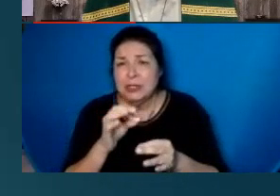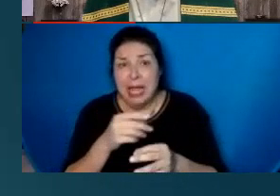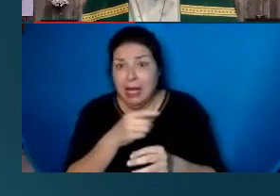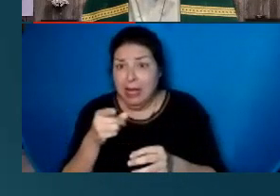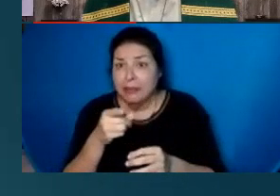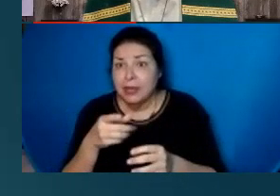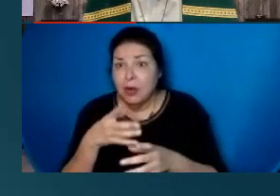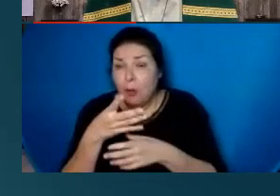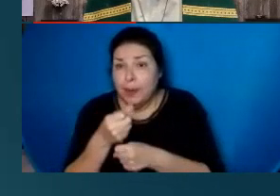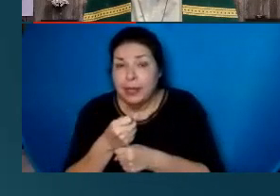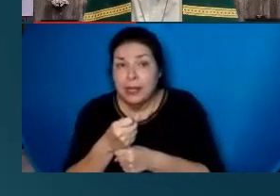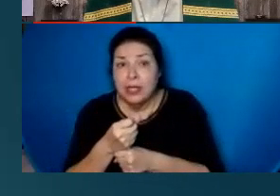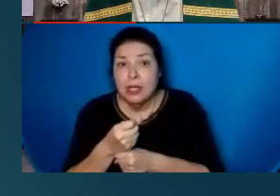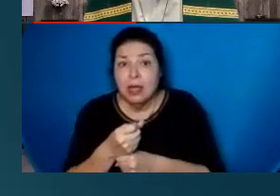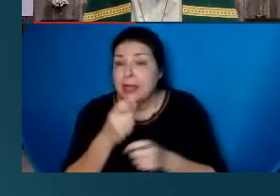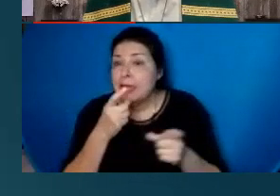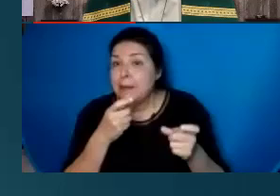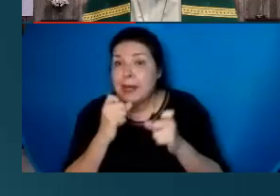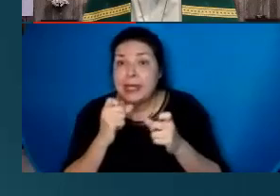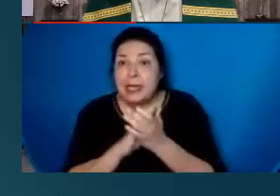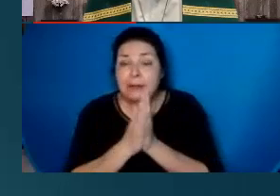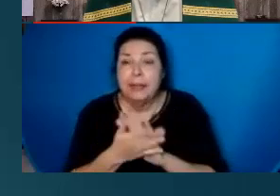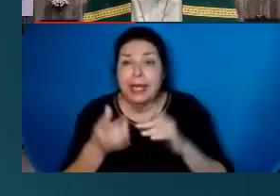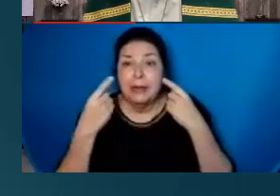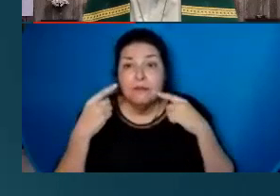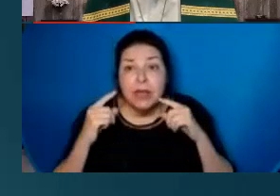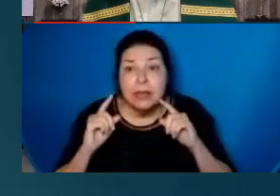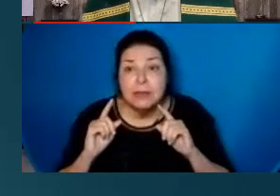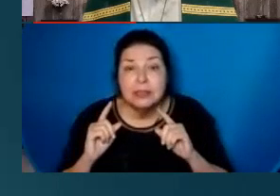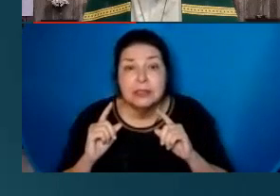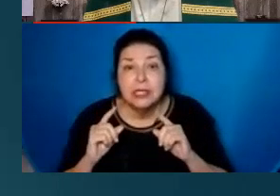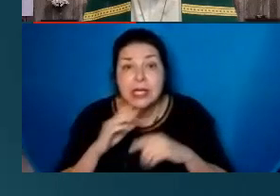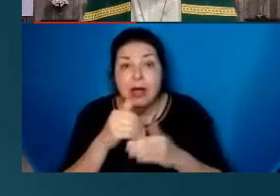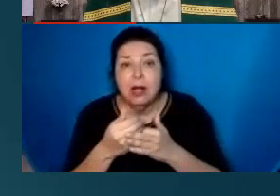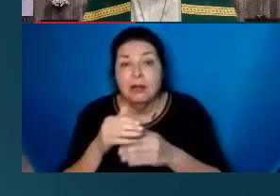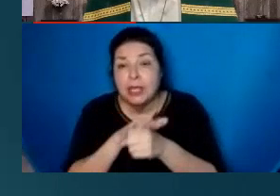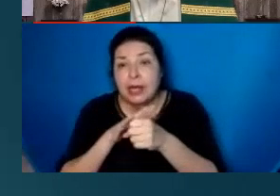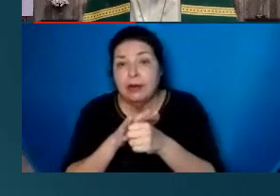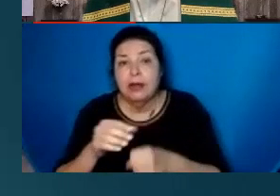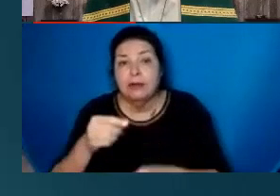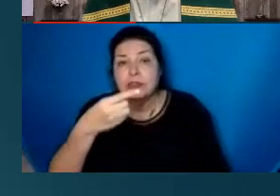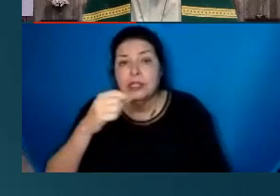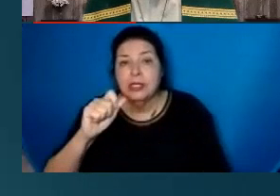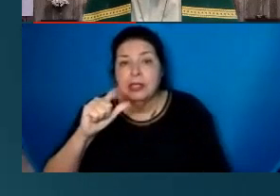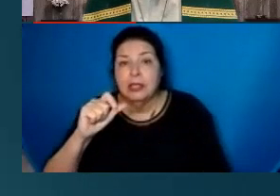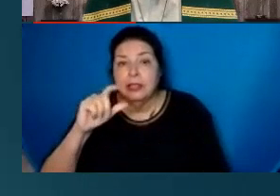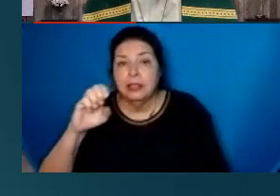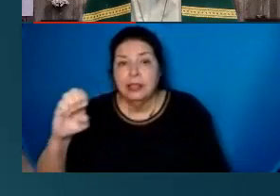fame spread everywhere throughout all the surrounding region of Galilee. This is the gospel of the Lord.